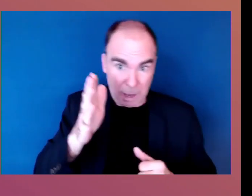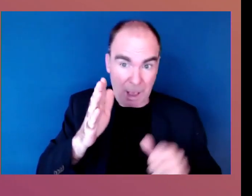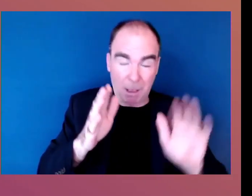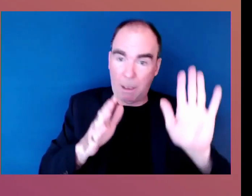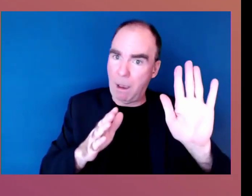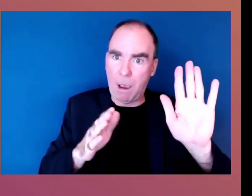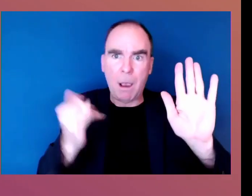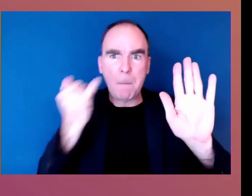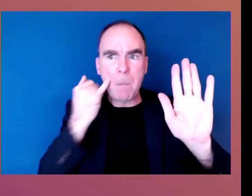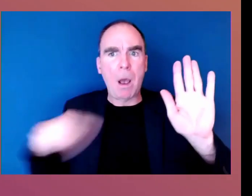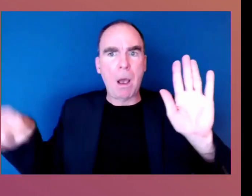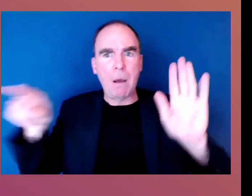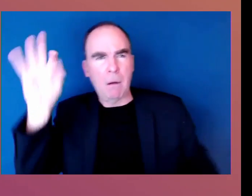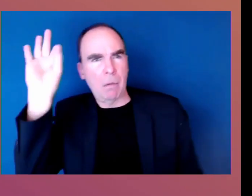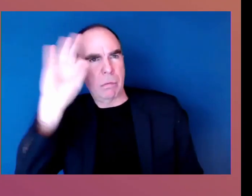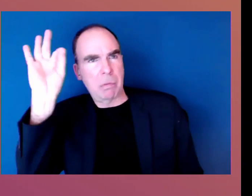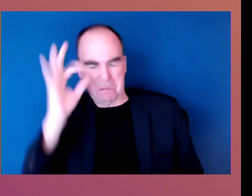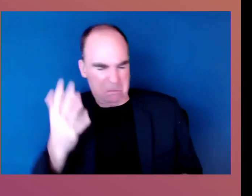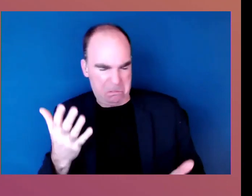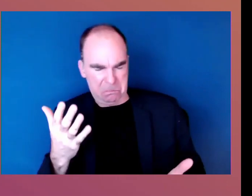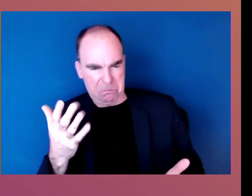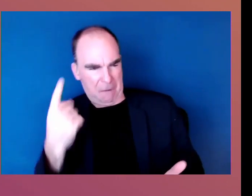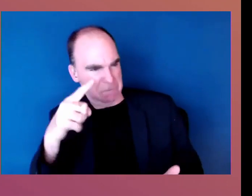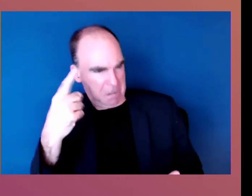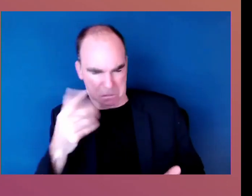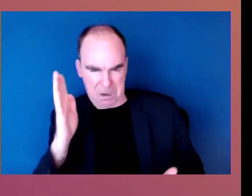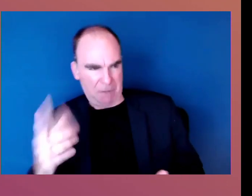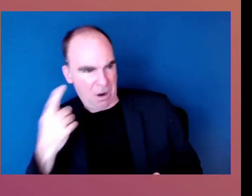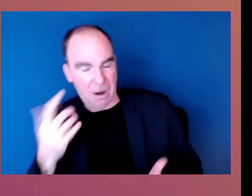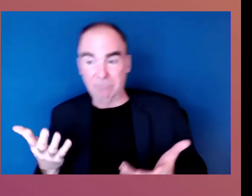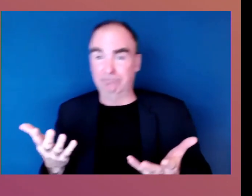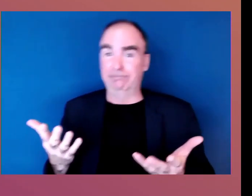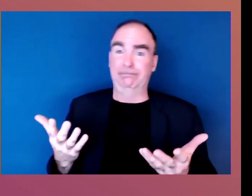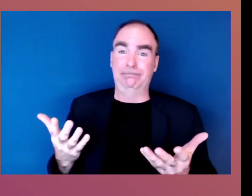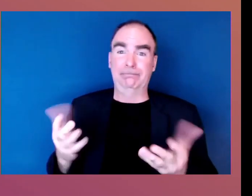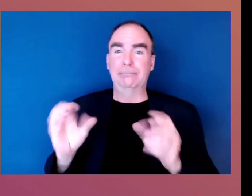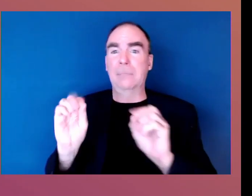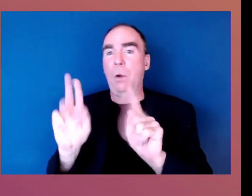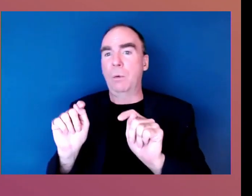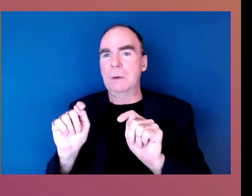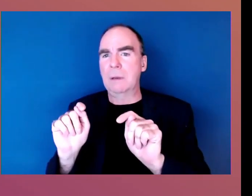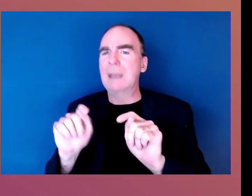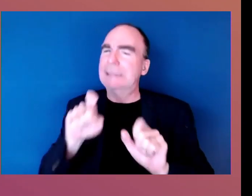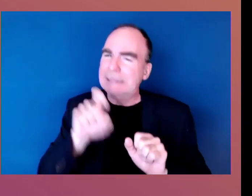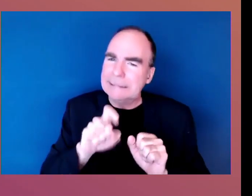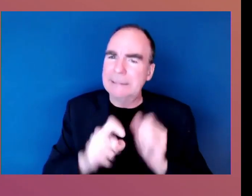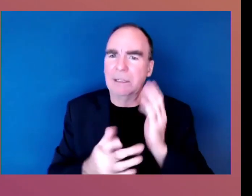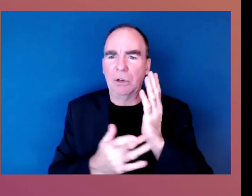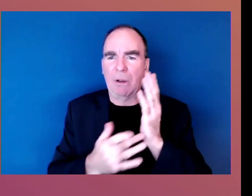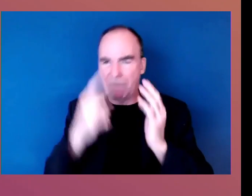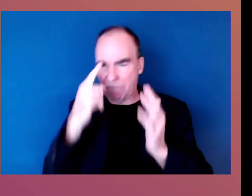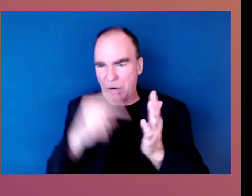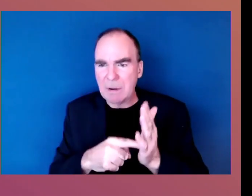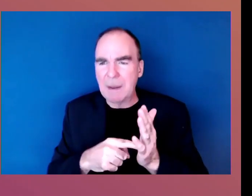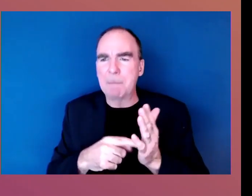need social acceptance to implement new technologies. For example, smart glasses would be very